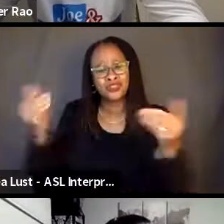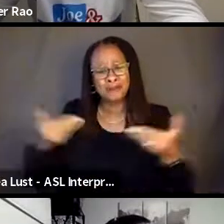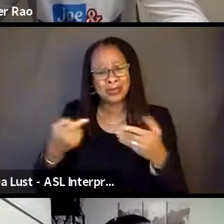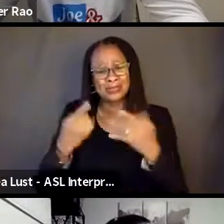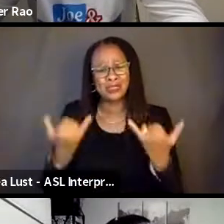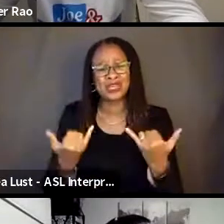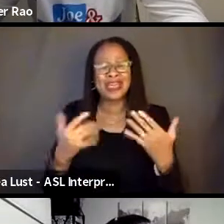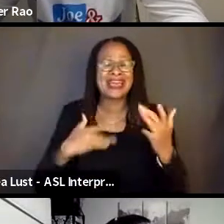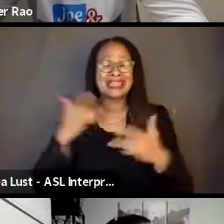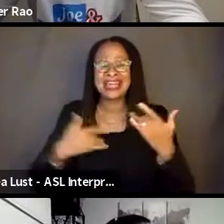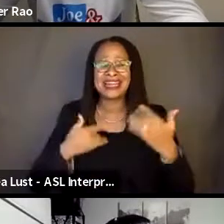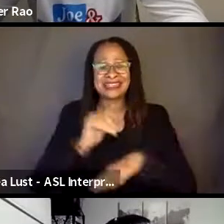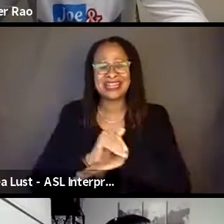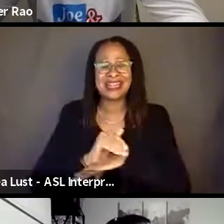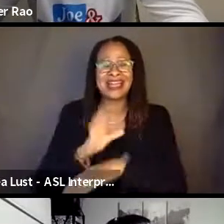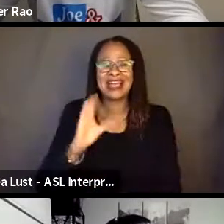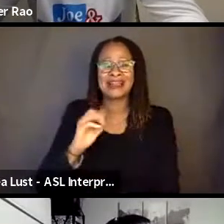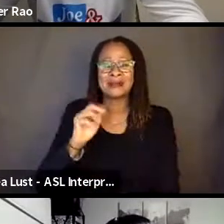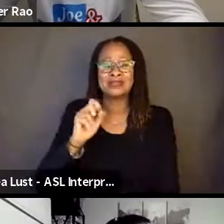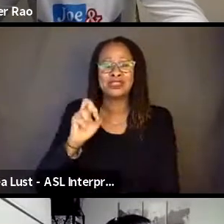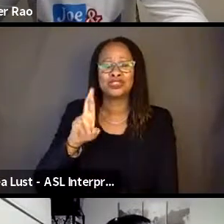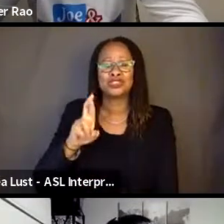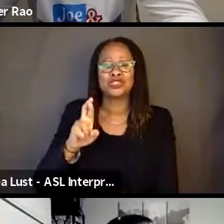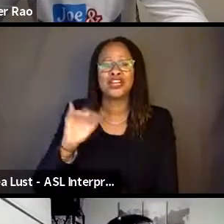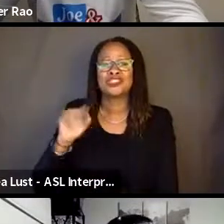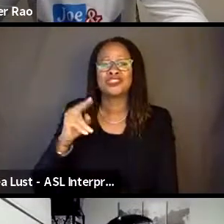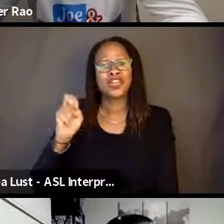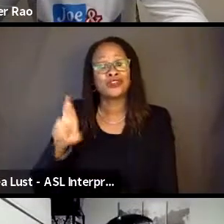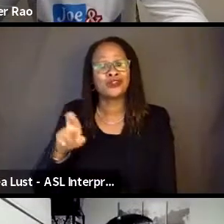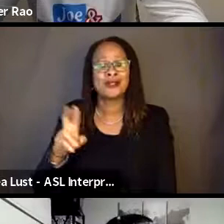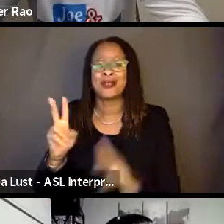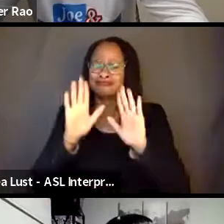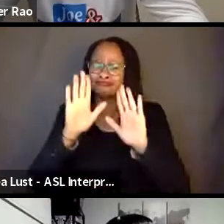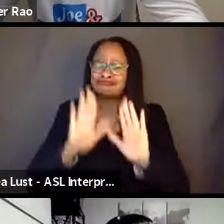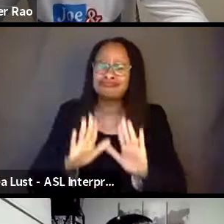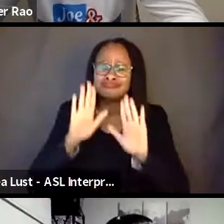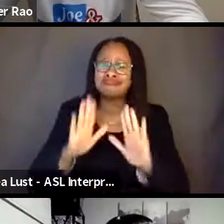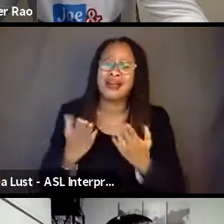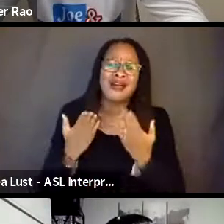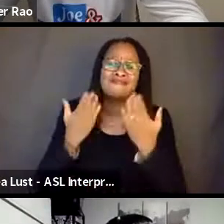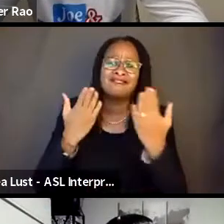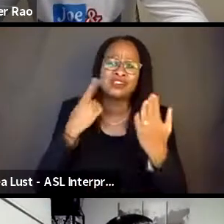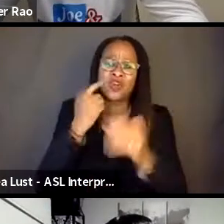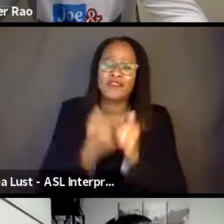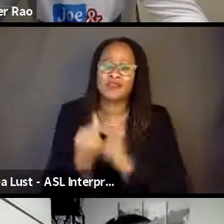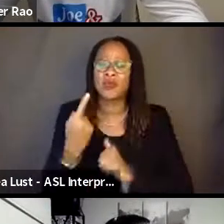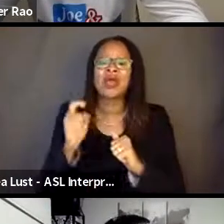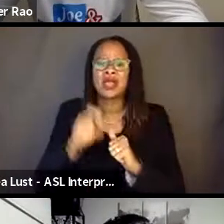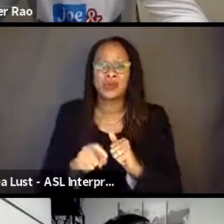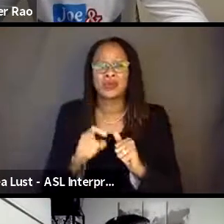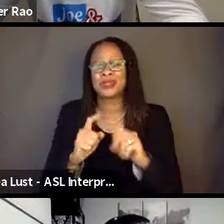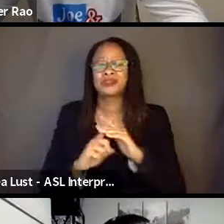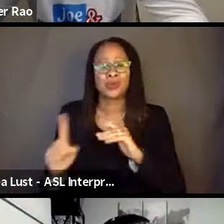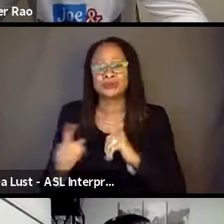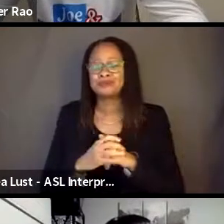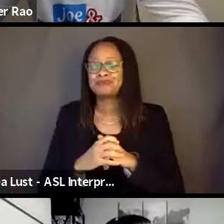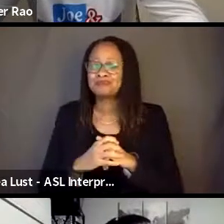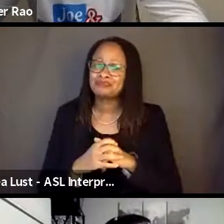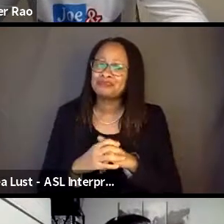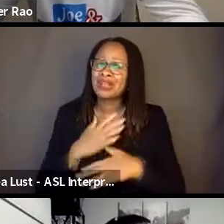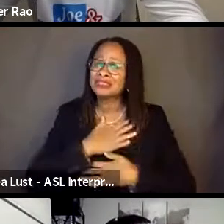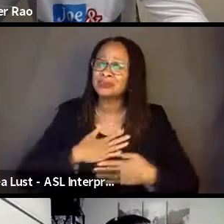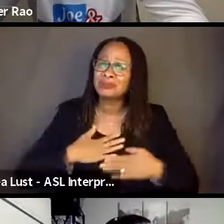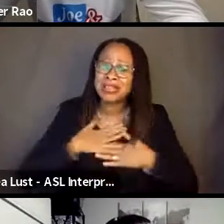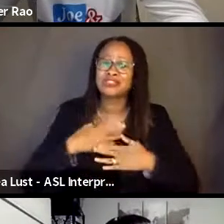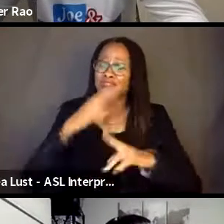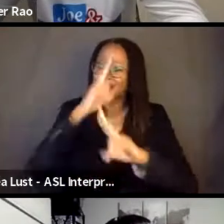night. Commissioner, very excellent advice for everyone. We have to go out and vote. And it's a pleasure and an